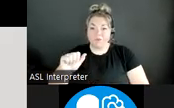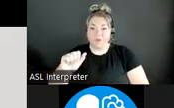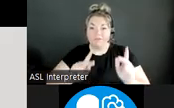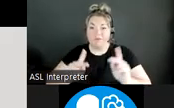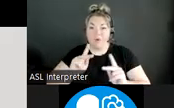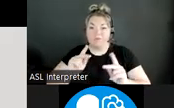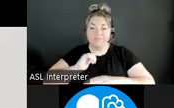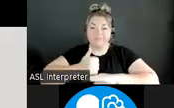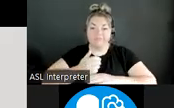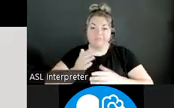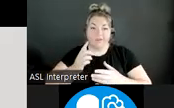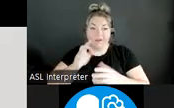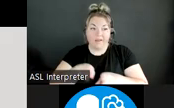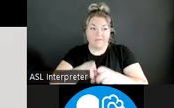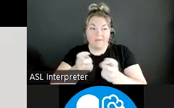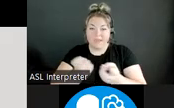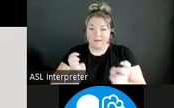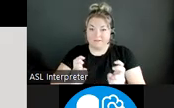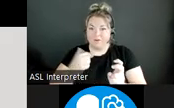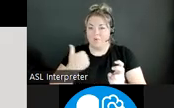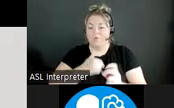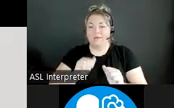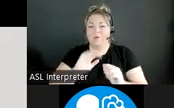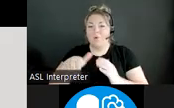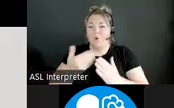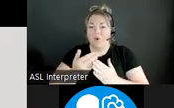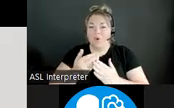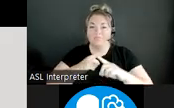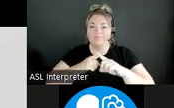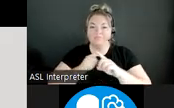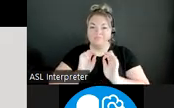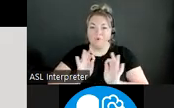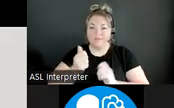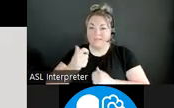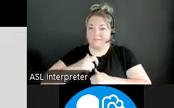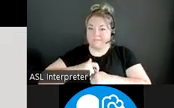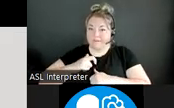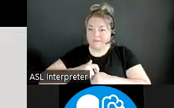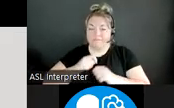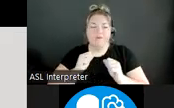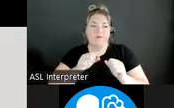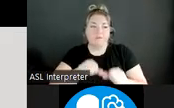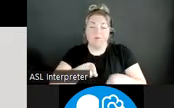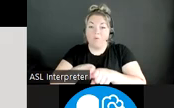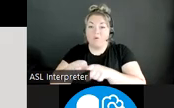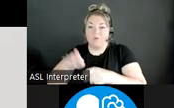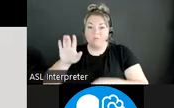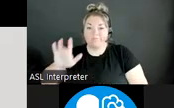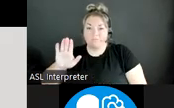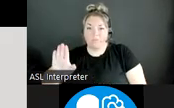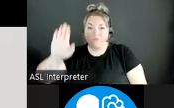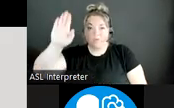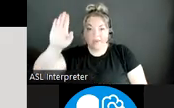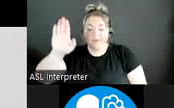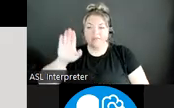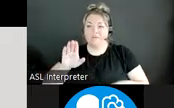today are set up as panelists. So all of us can unmute at any time. You are also welcome to raise your hand as